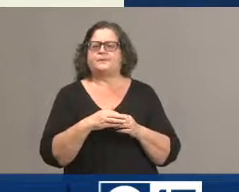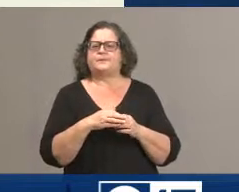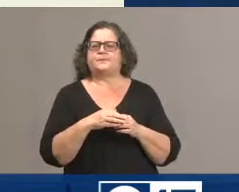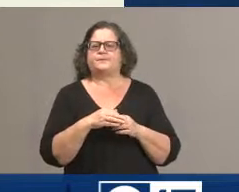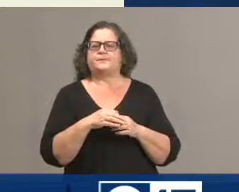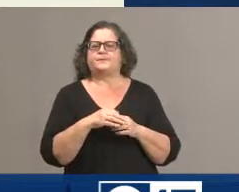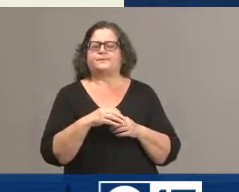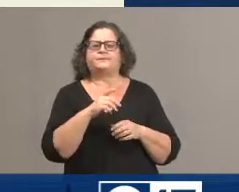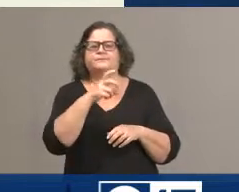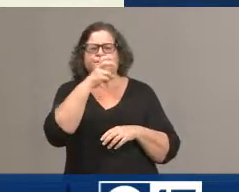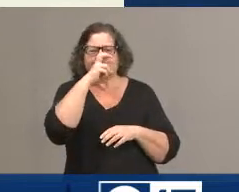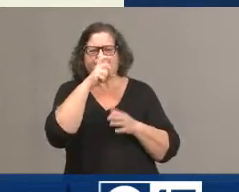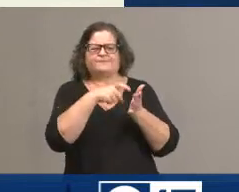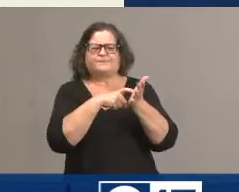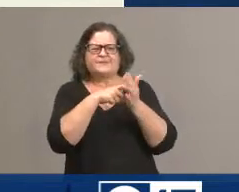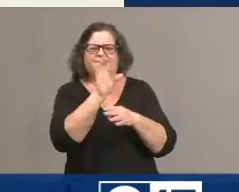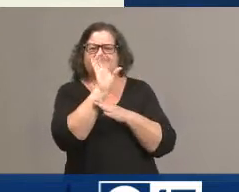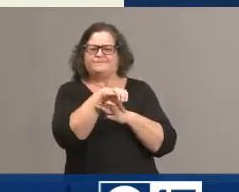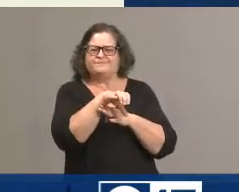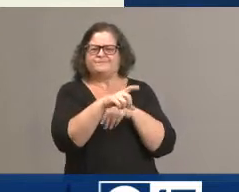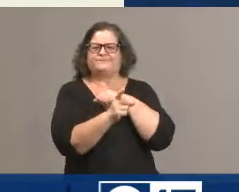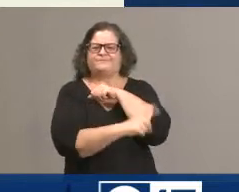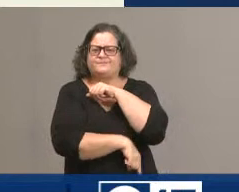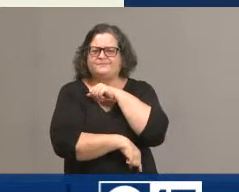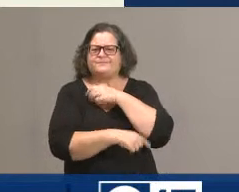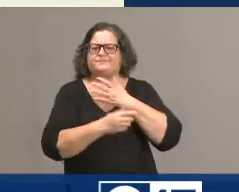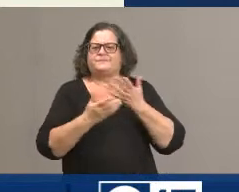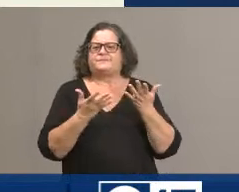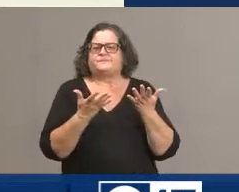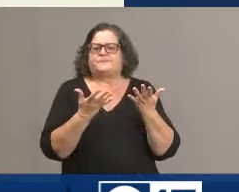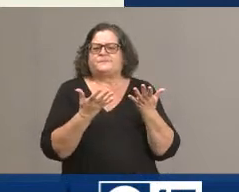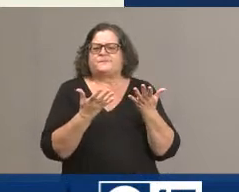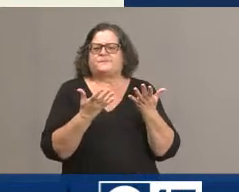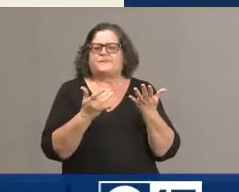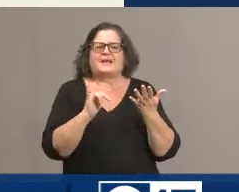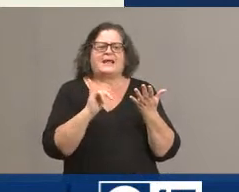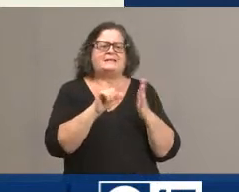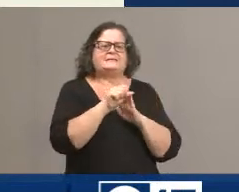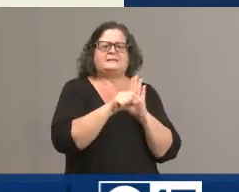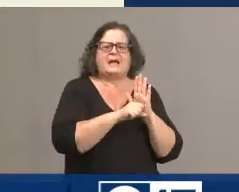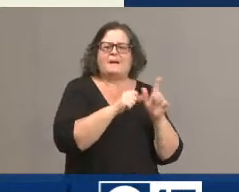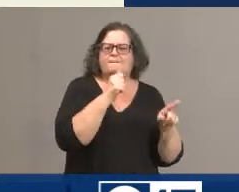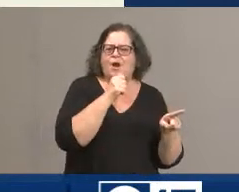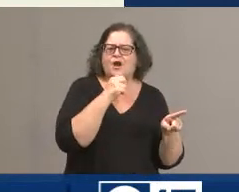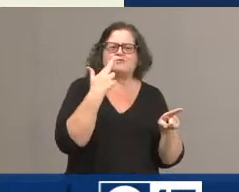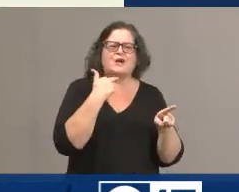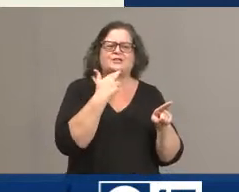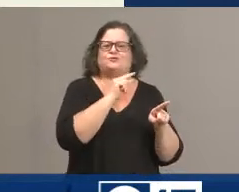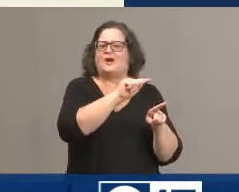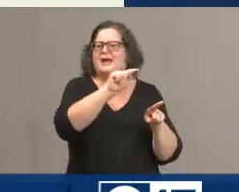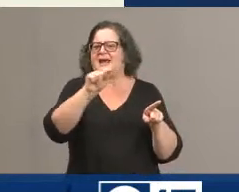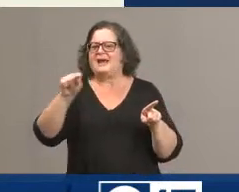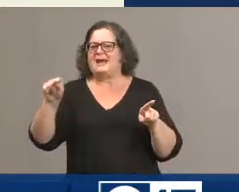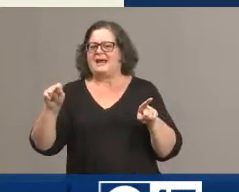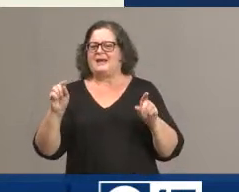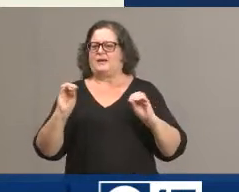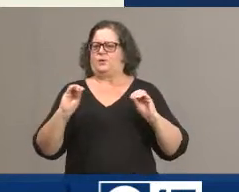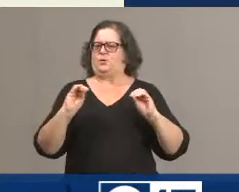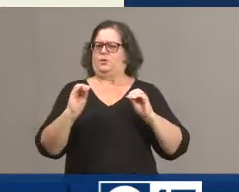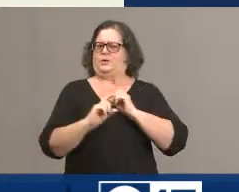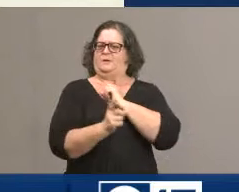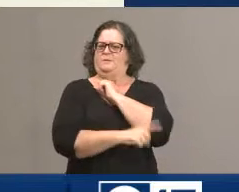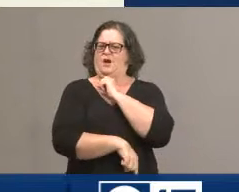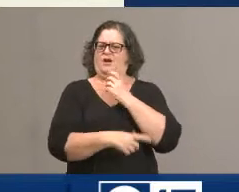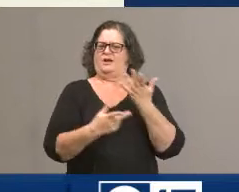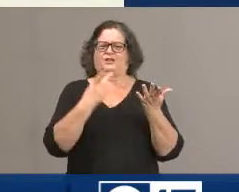enforcement. Let's take bars and restaurants, for example. For weeks and weeks, there were lots of videos showing downtown Scottsdale was packed.